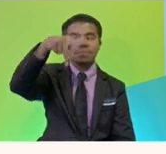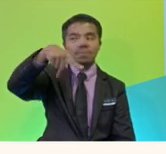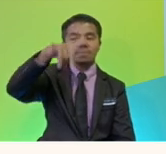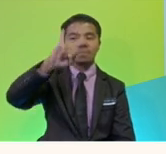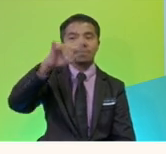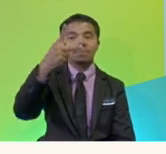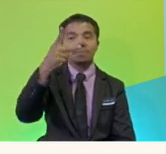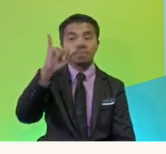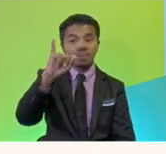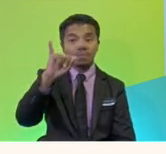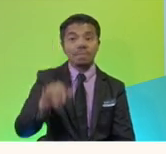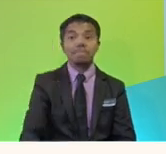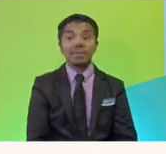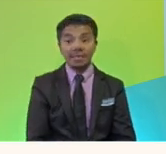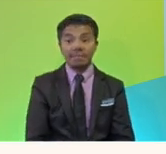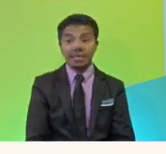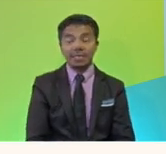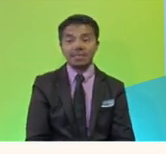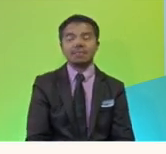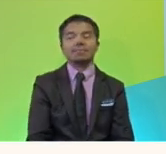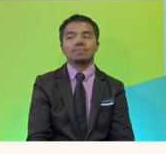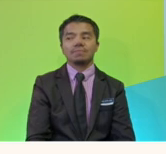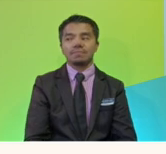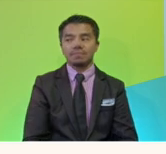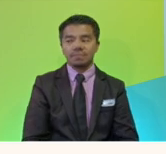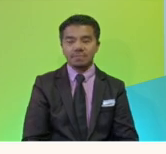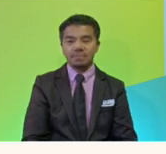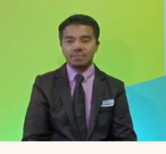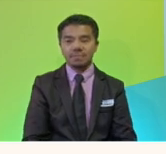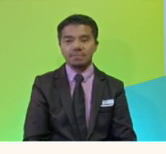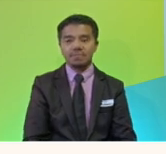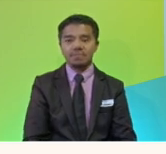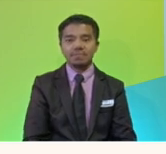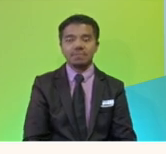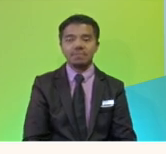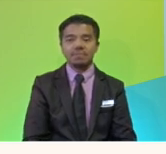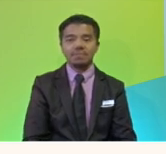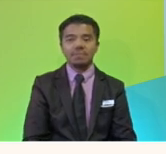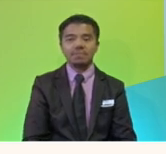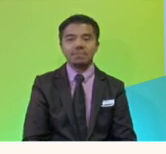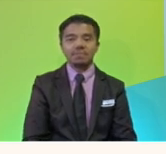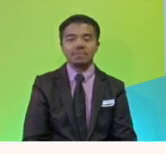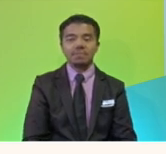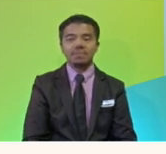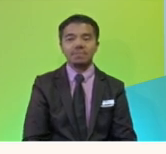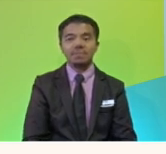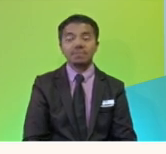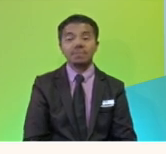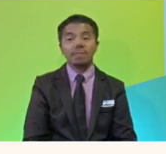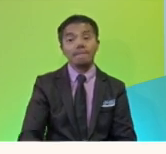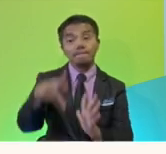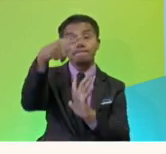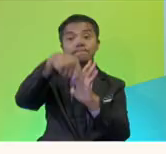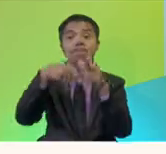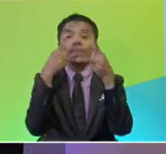person needs to row a small boat to arrive at the finishing point. Mm. So, is it going to be a